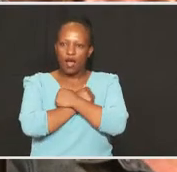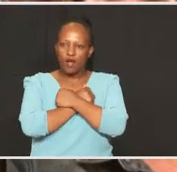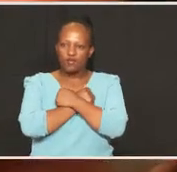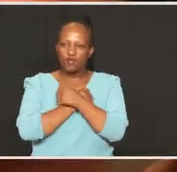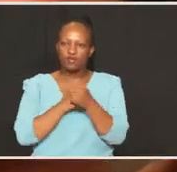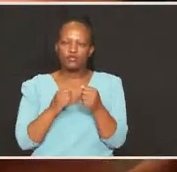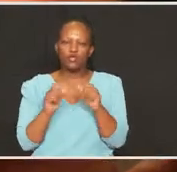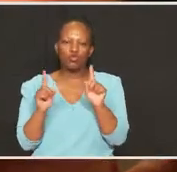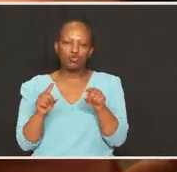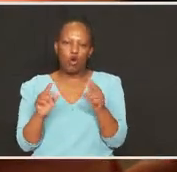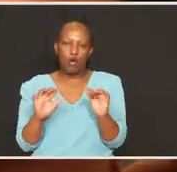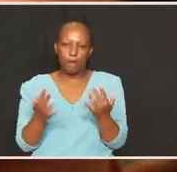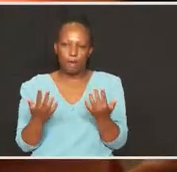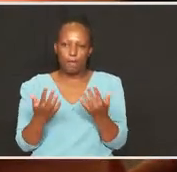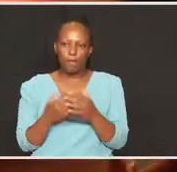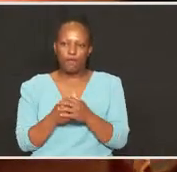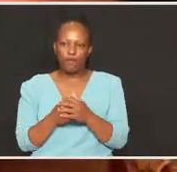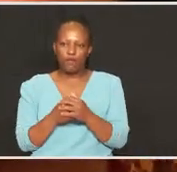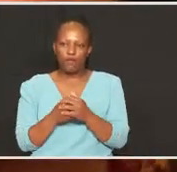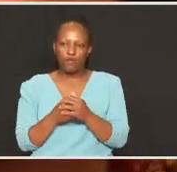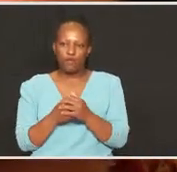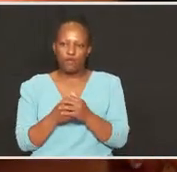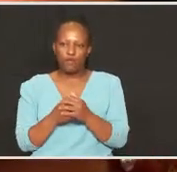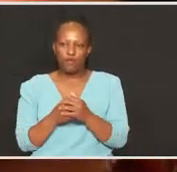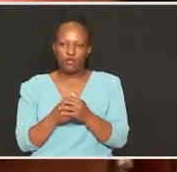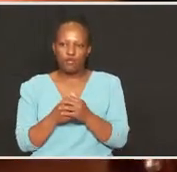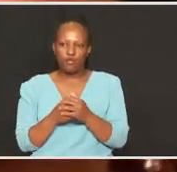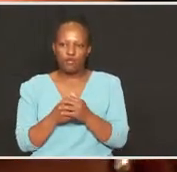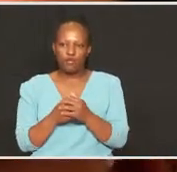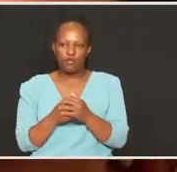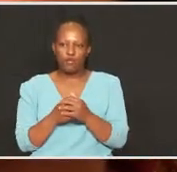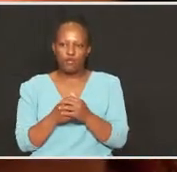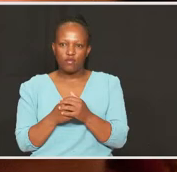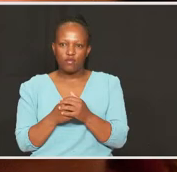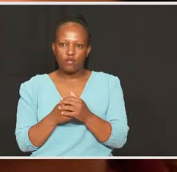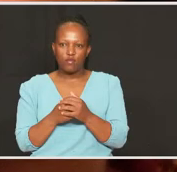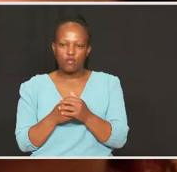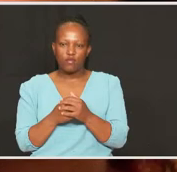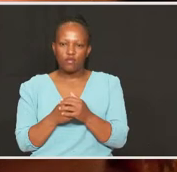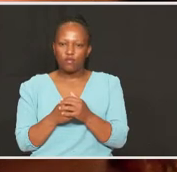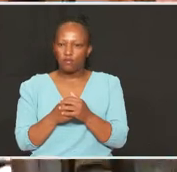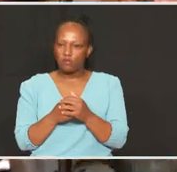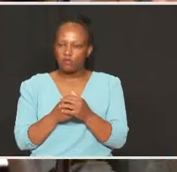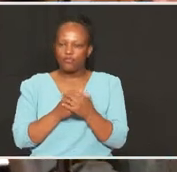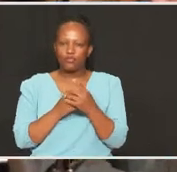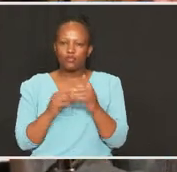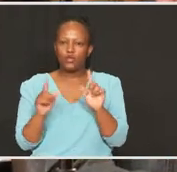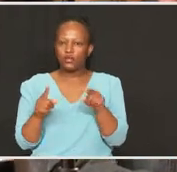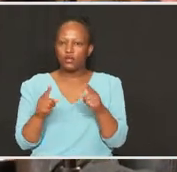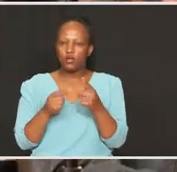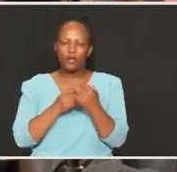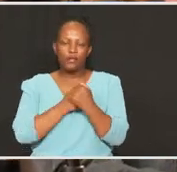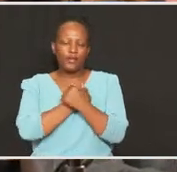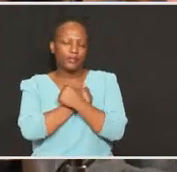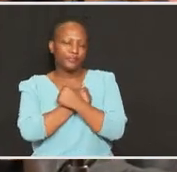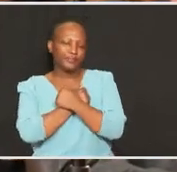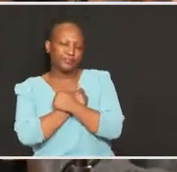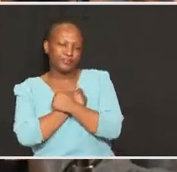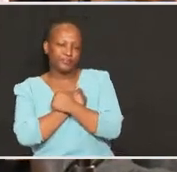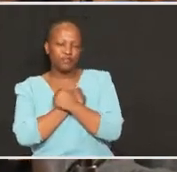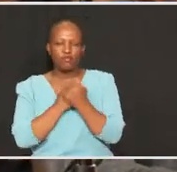this beloved let us love one another